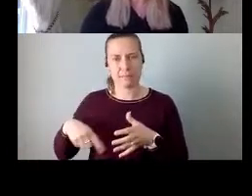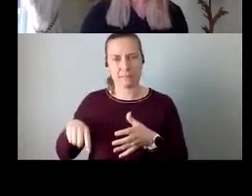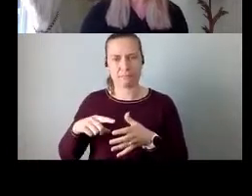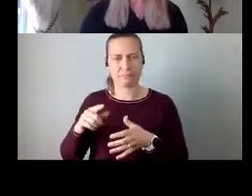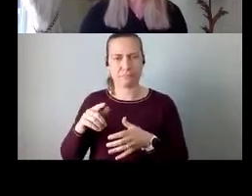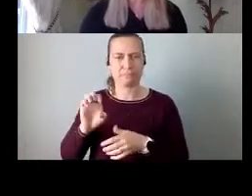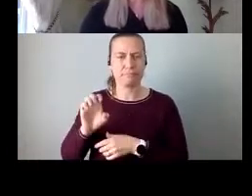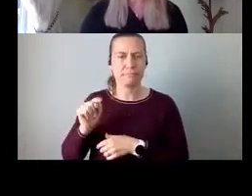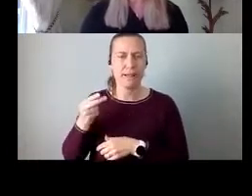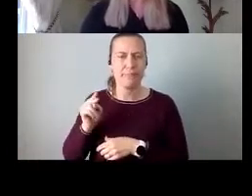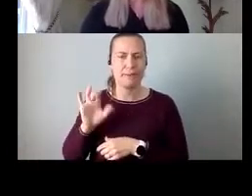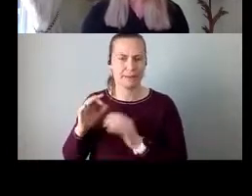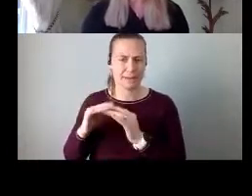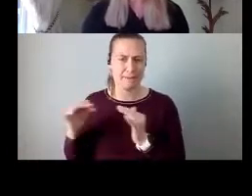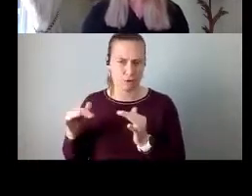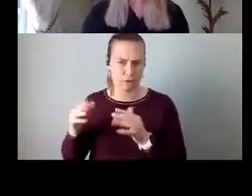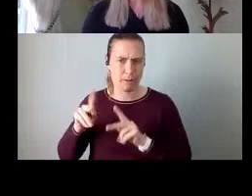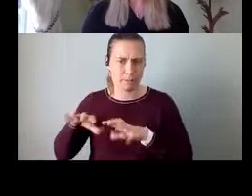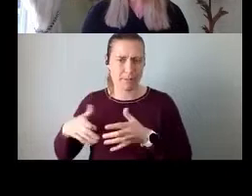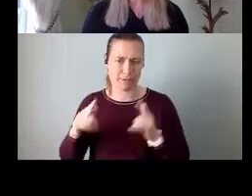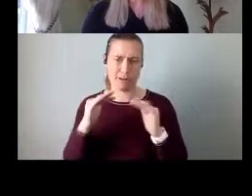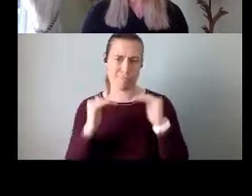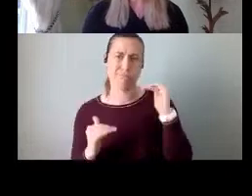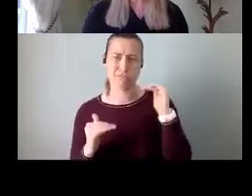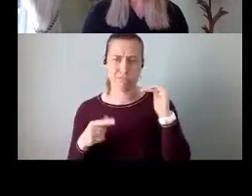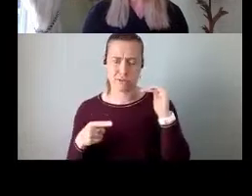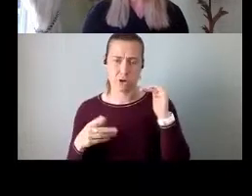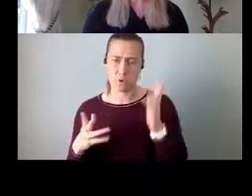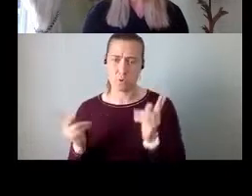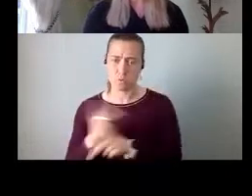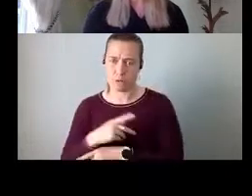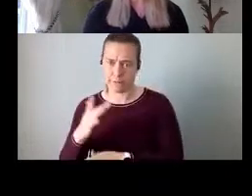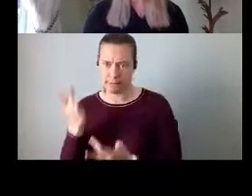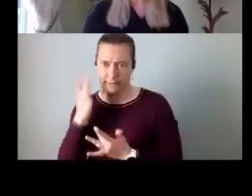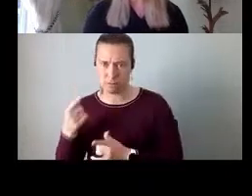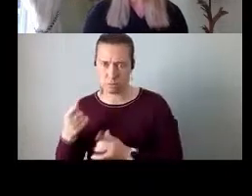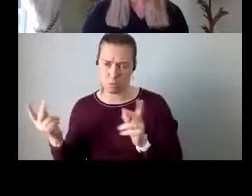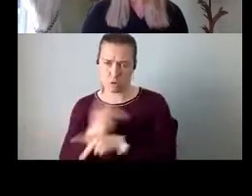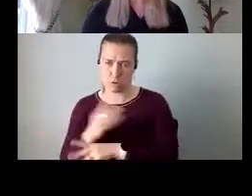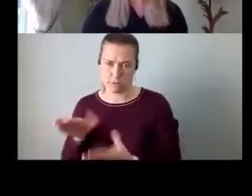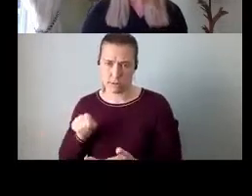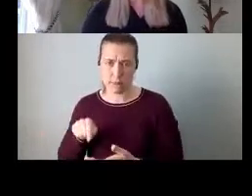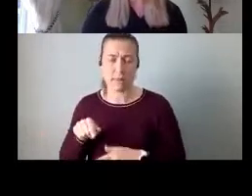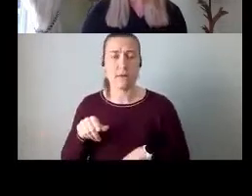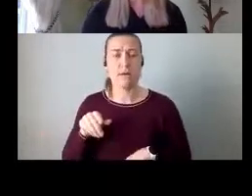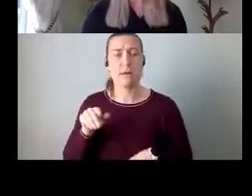diverse population. So this was an interesting study kind of looking at taking a